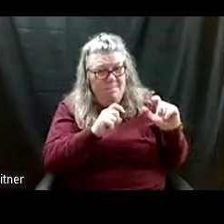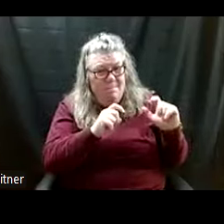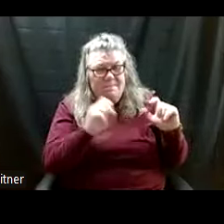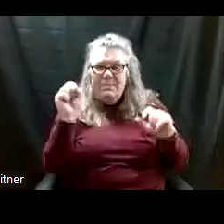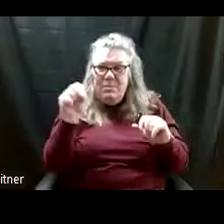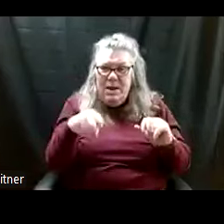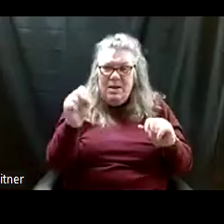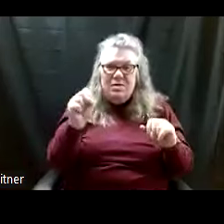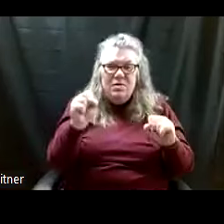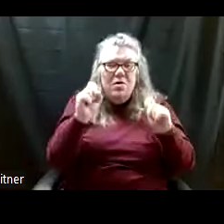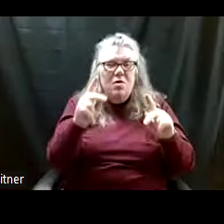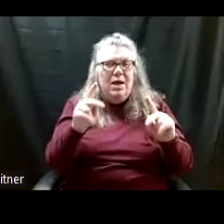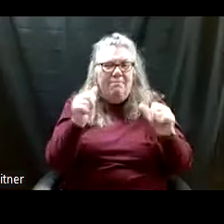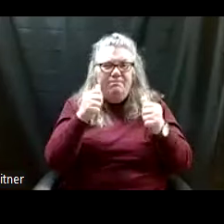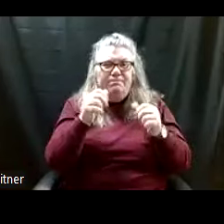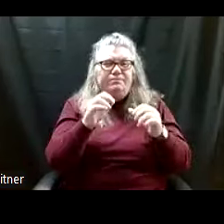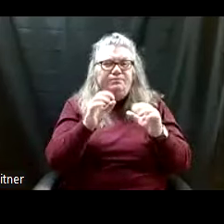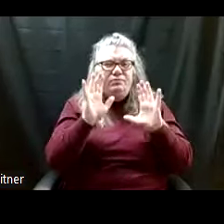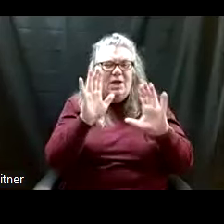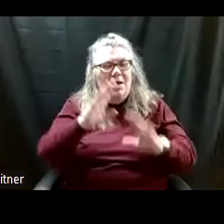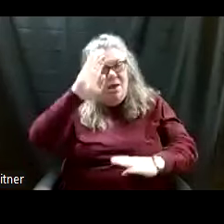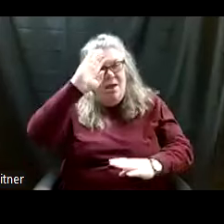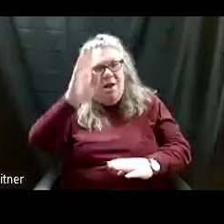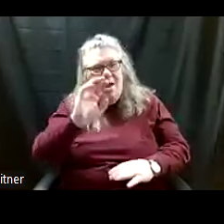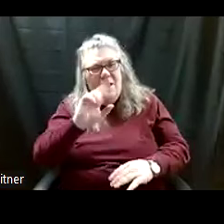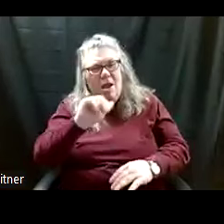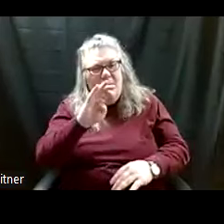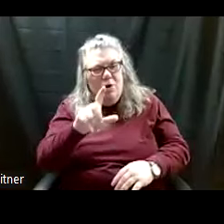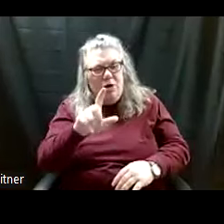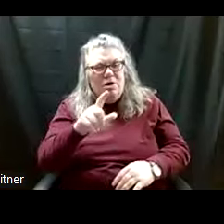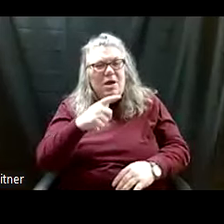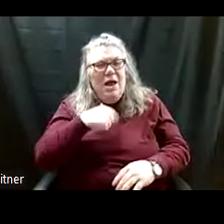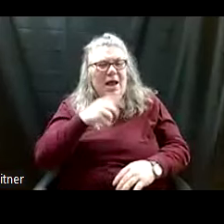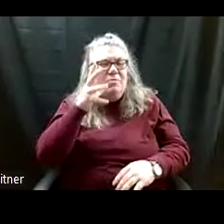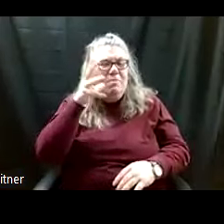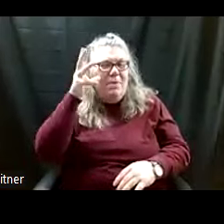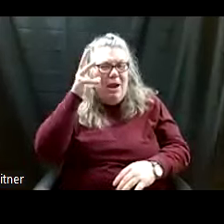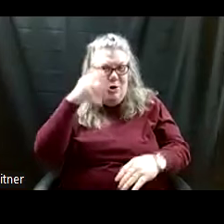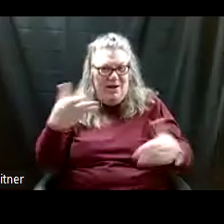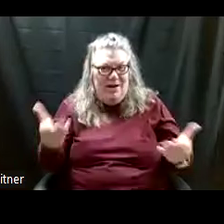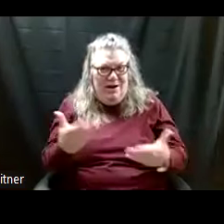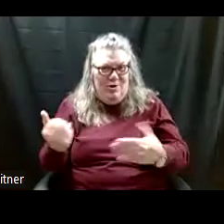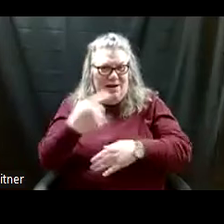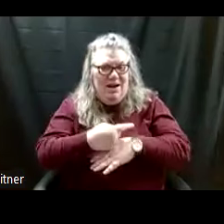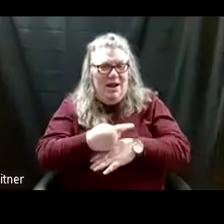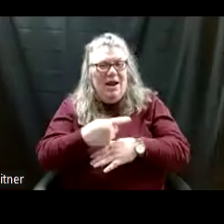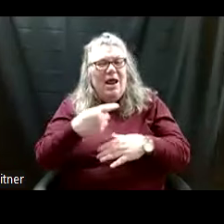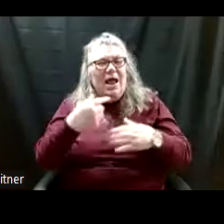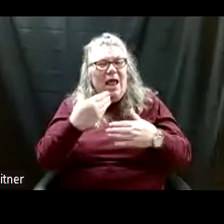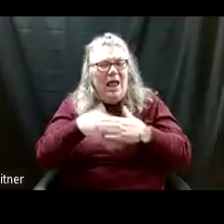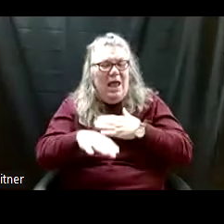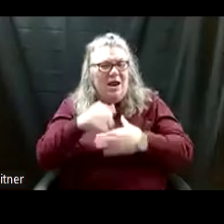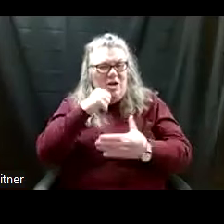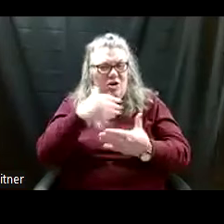Yes. Okay, excellent. Hi, I am Rachel. I am the parent that is here. I have a